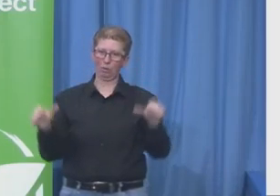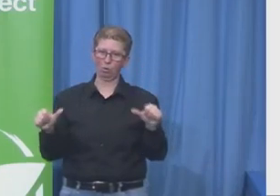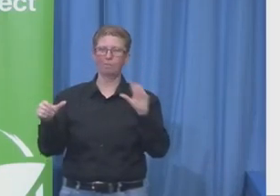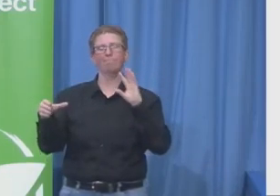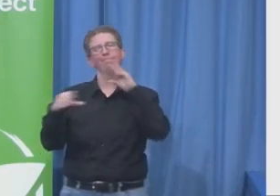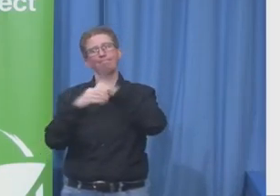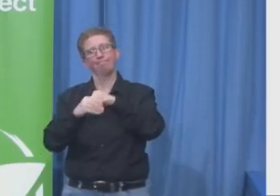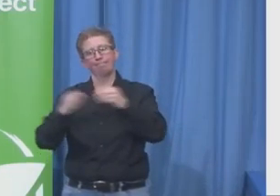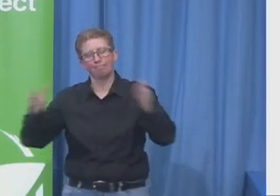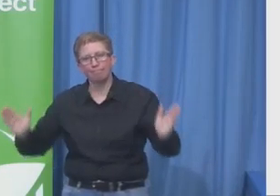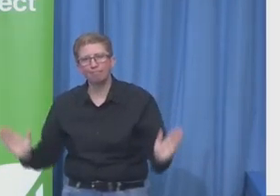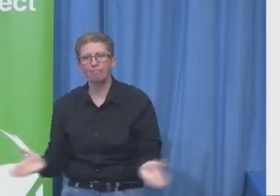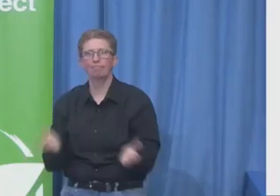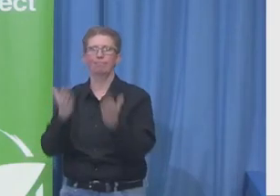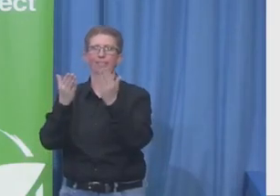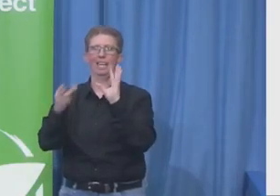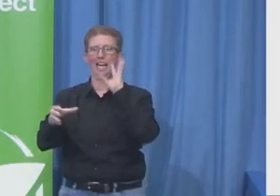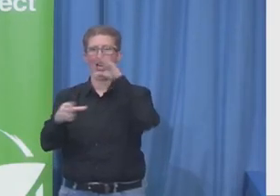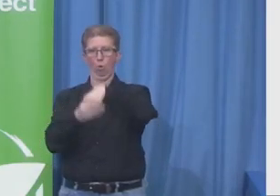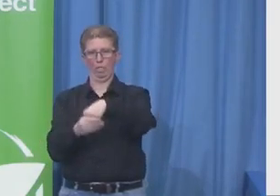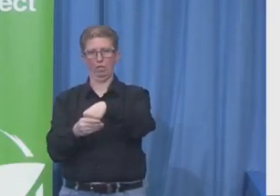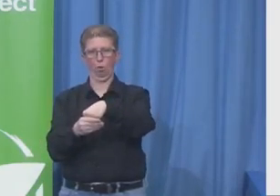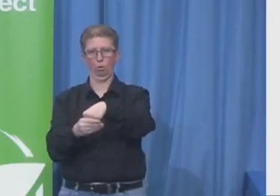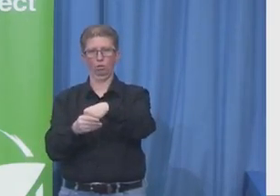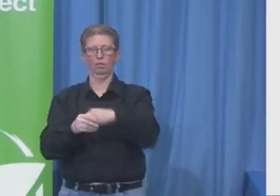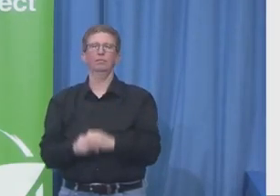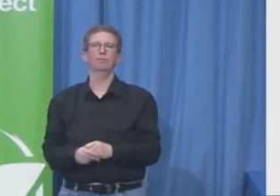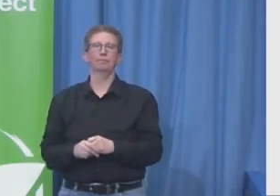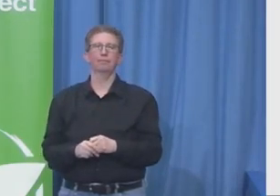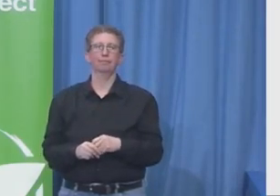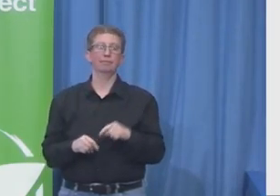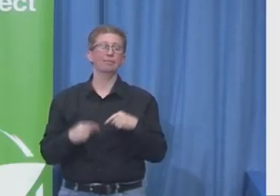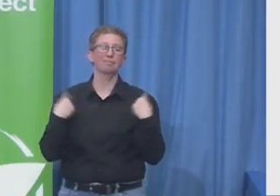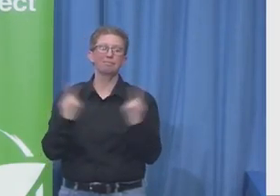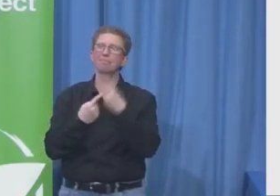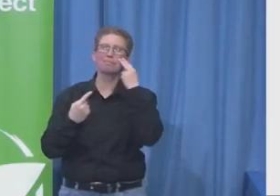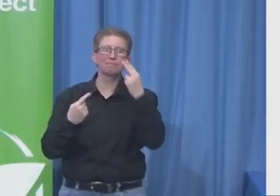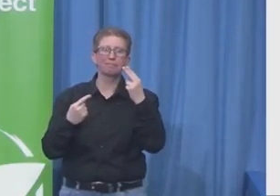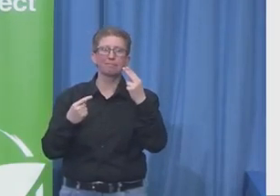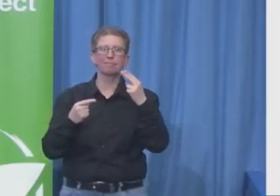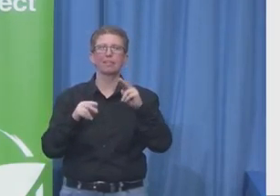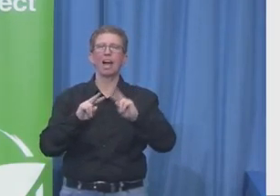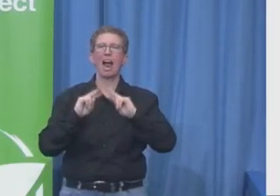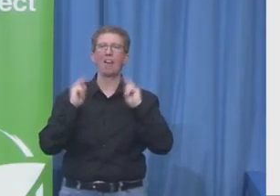employment is to be inclusive of all people, including people with disabilities.